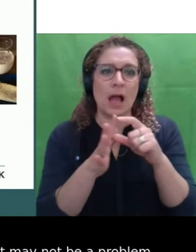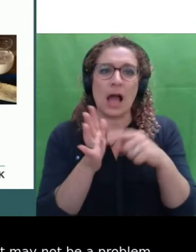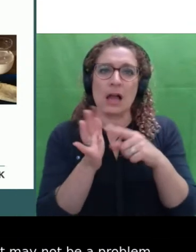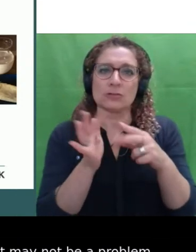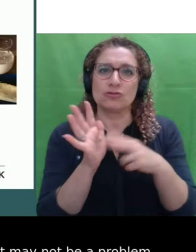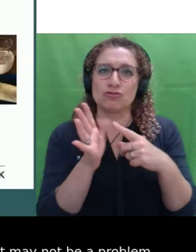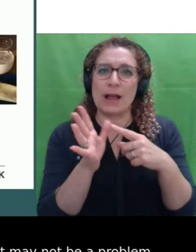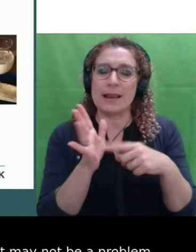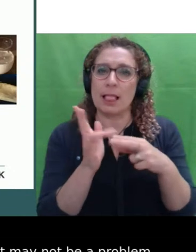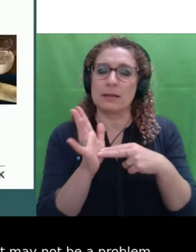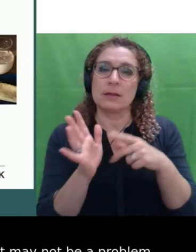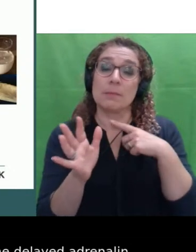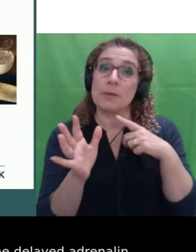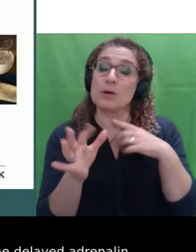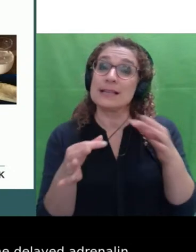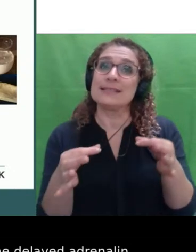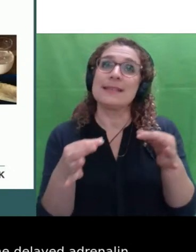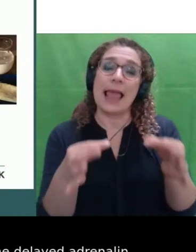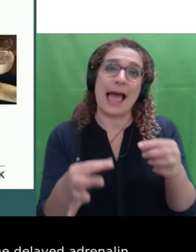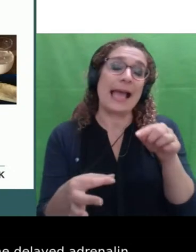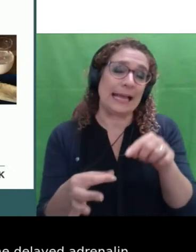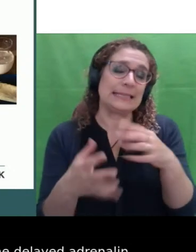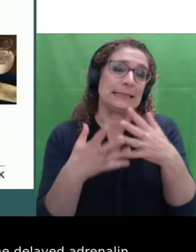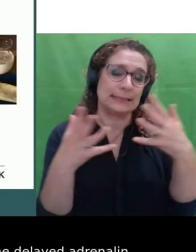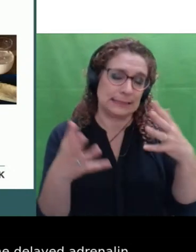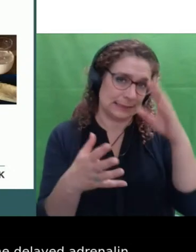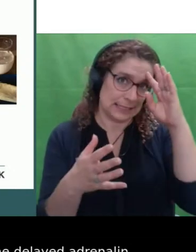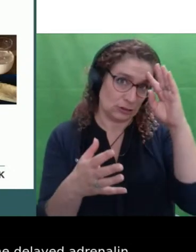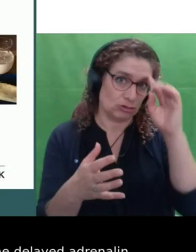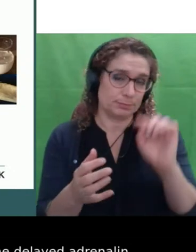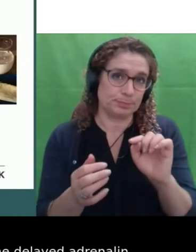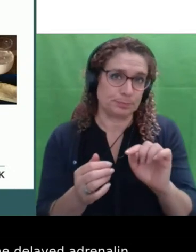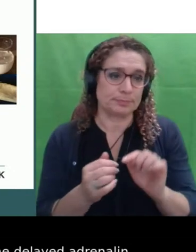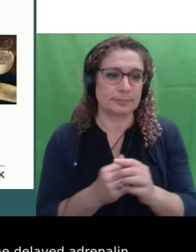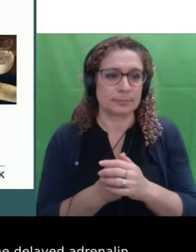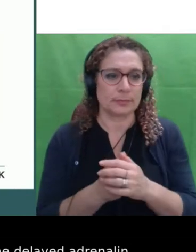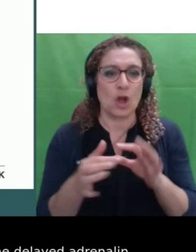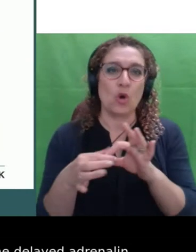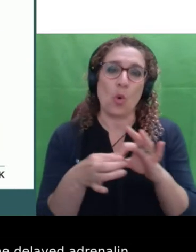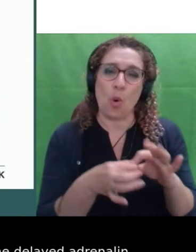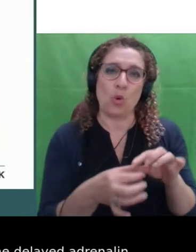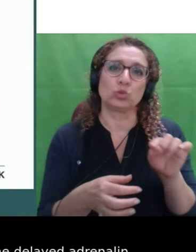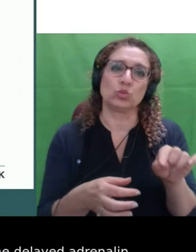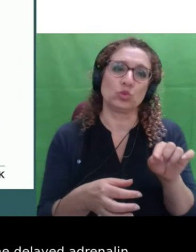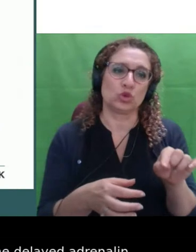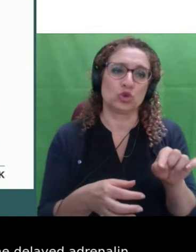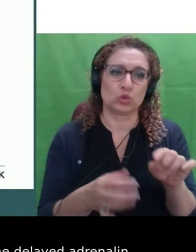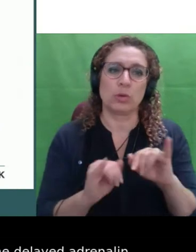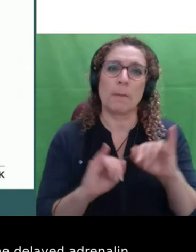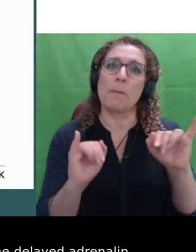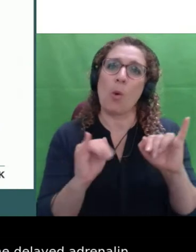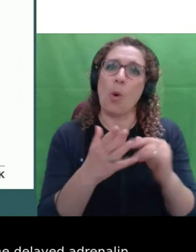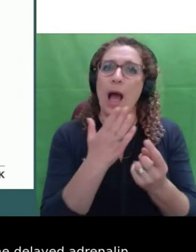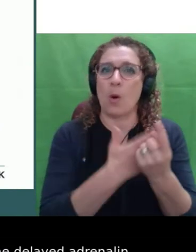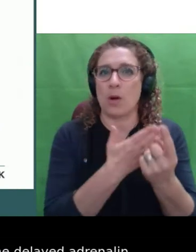delay administration is often associated with a poor outcome